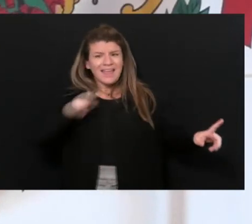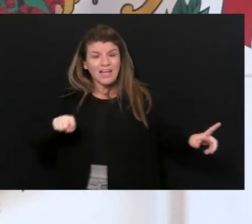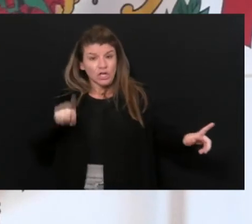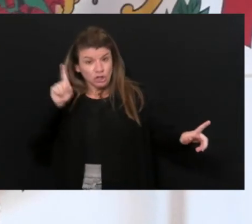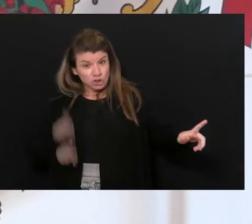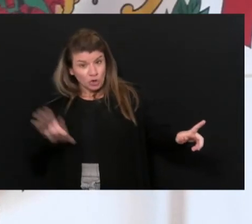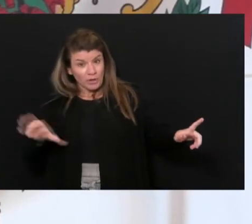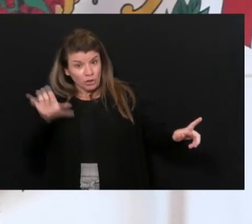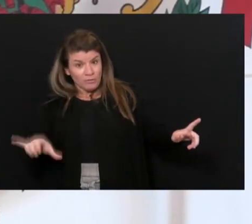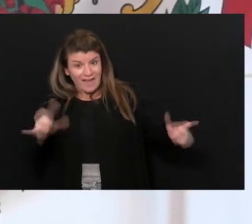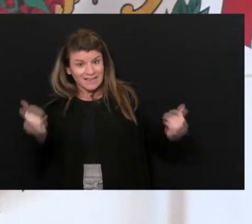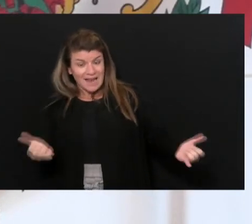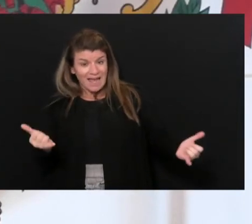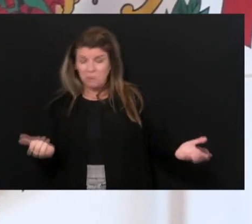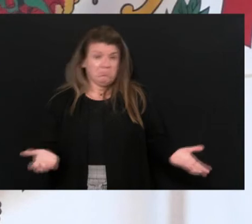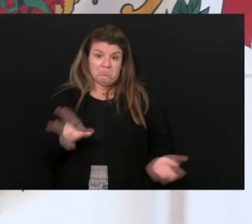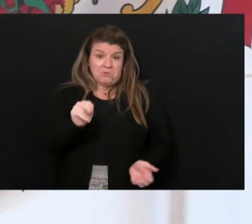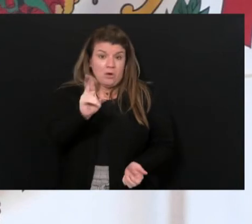We shouldn't do that.